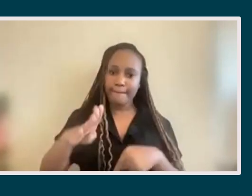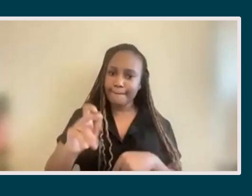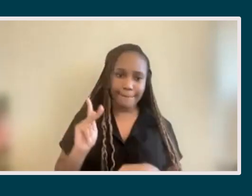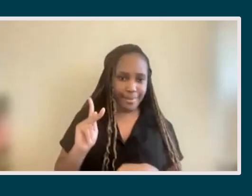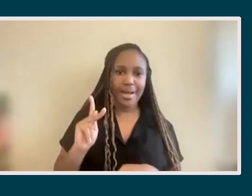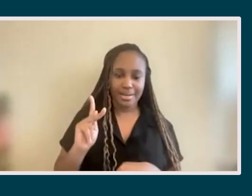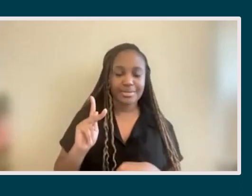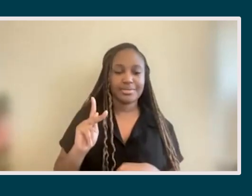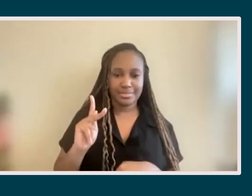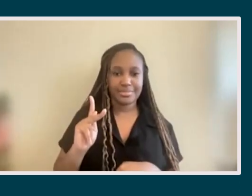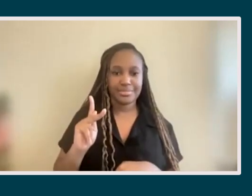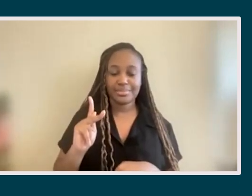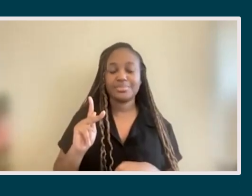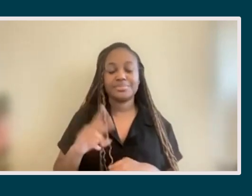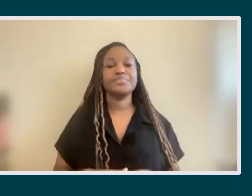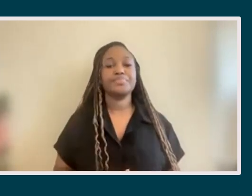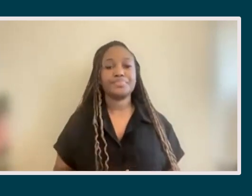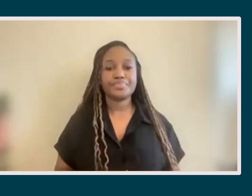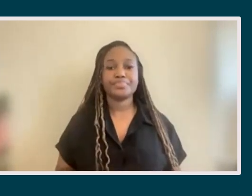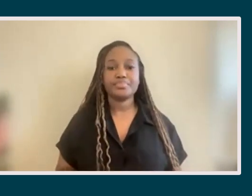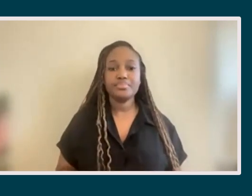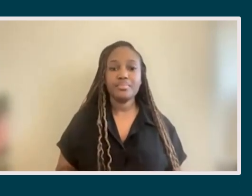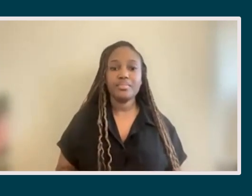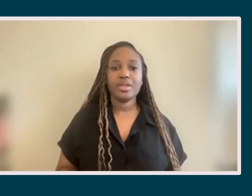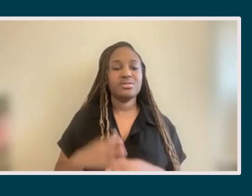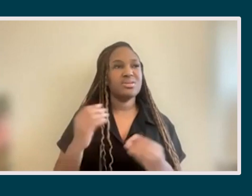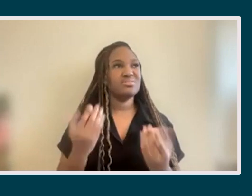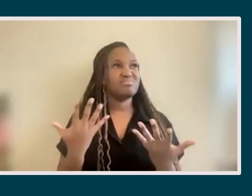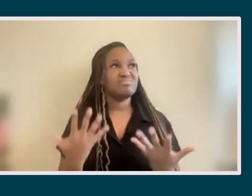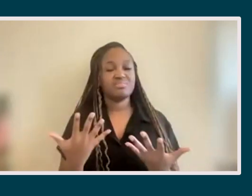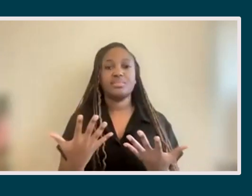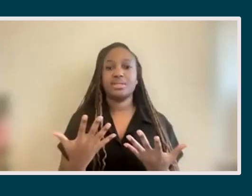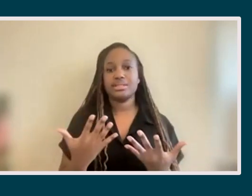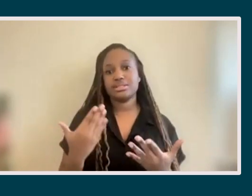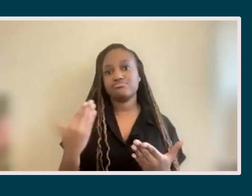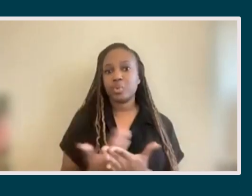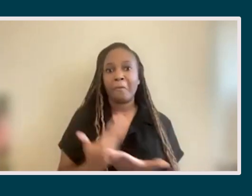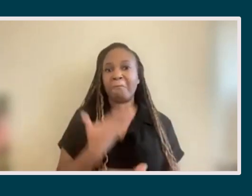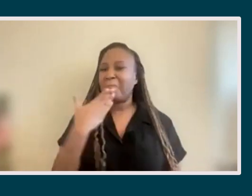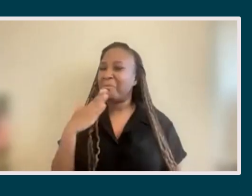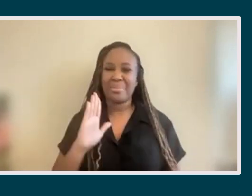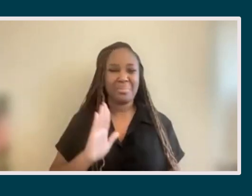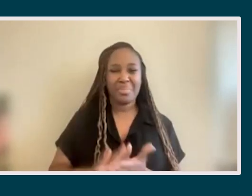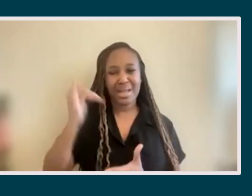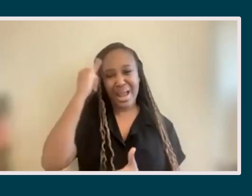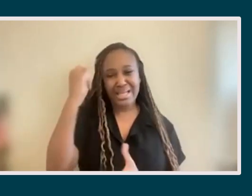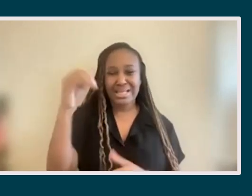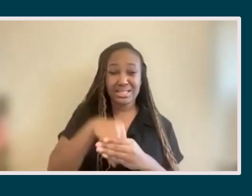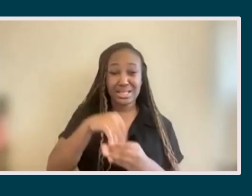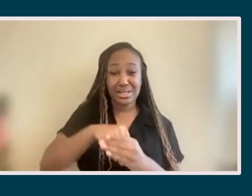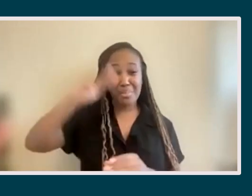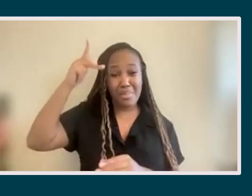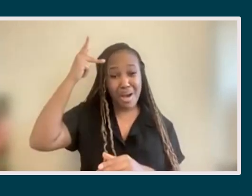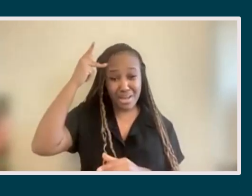right again someday. Unfortunately, some really bad ideas in politics seem to come back around